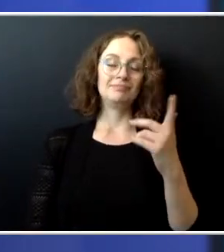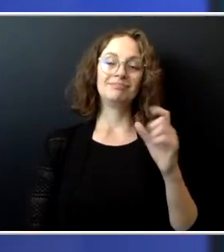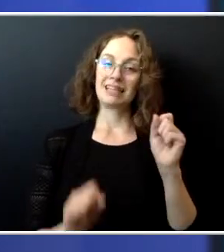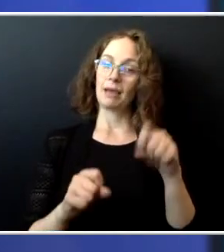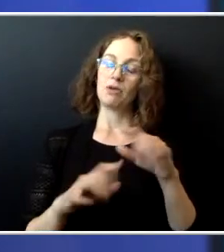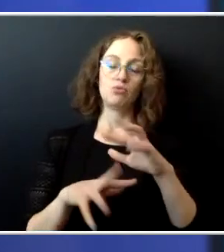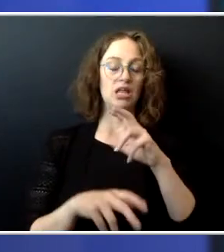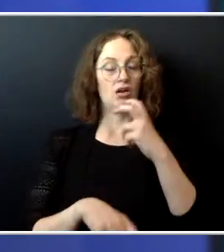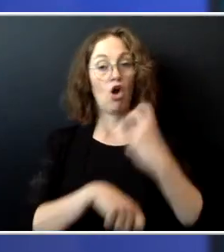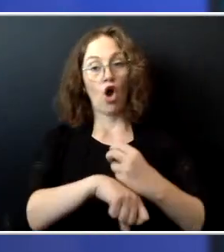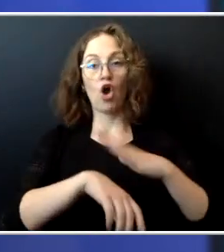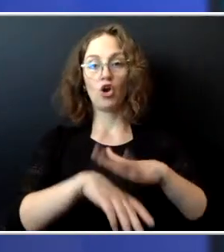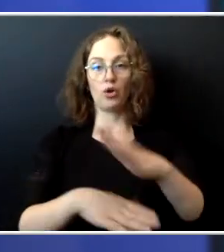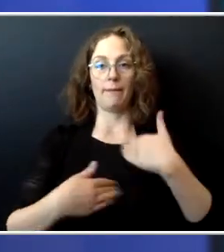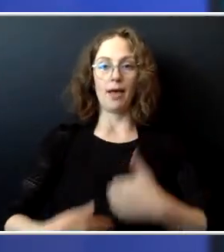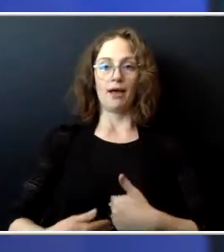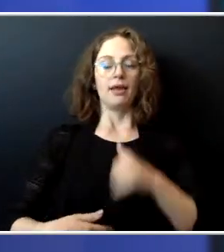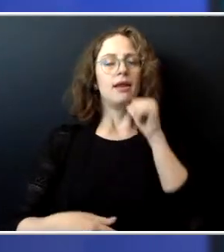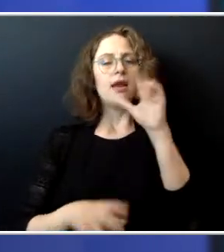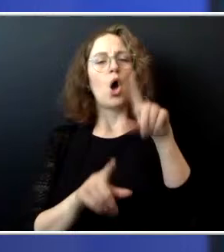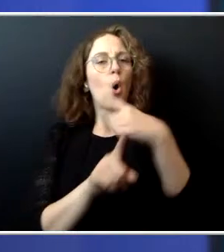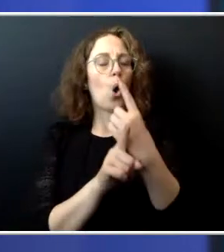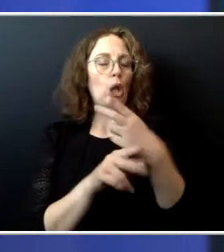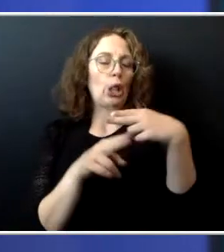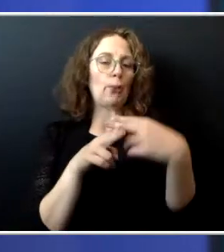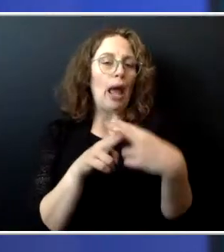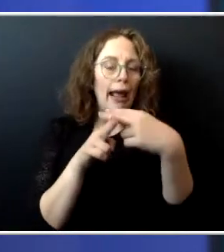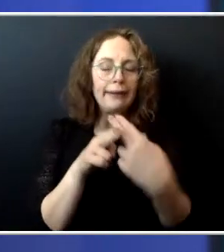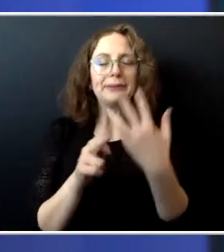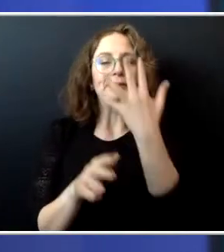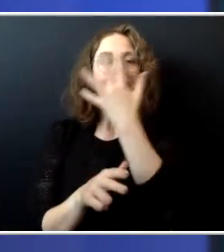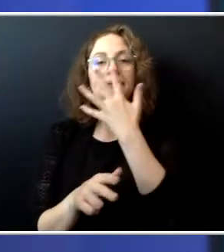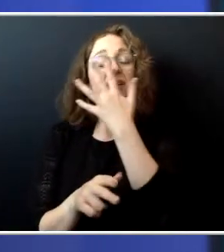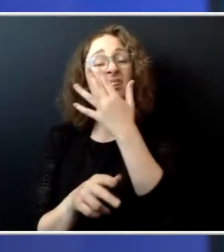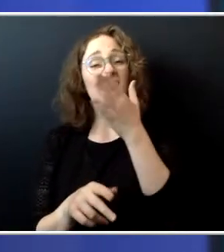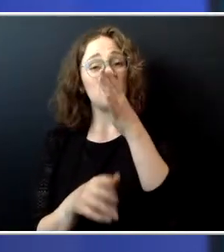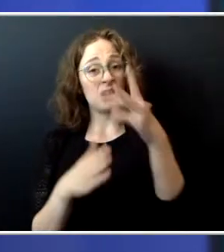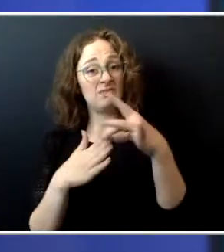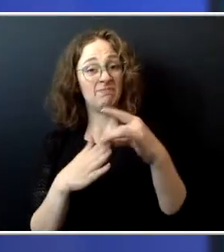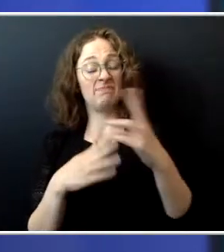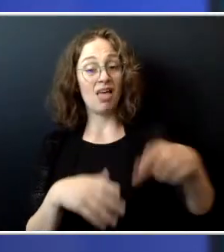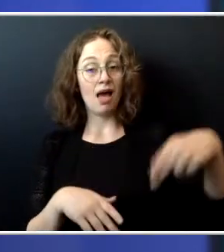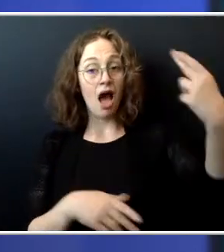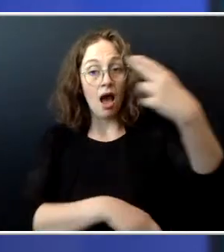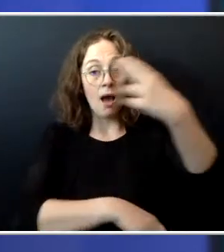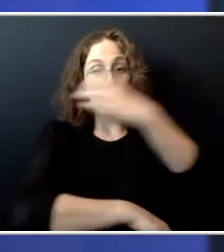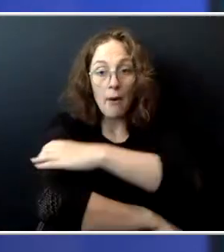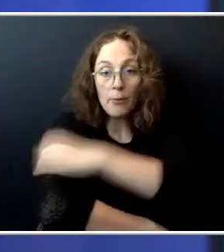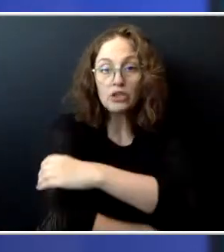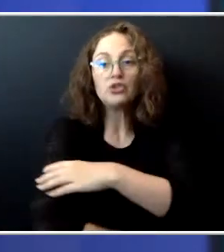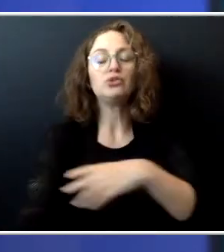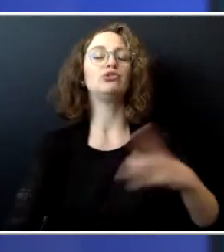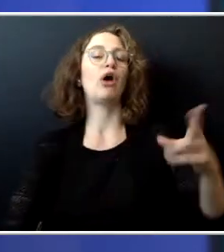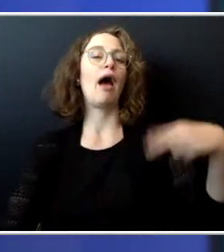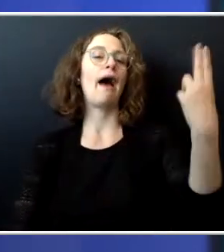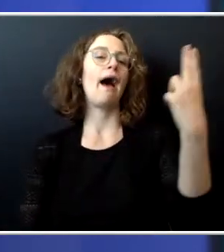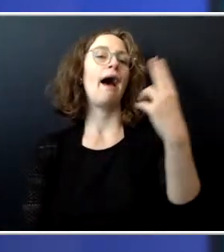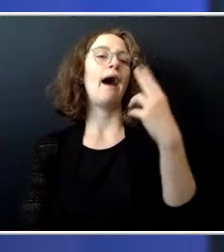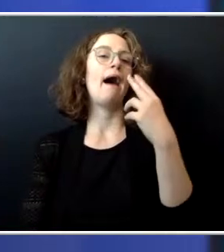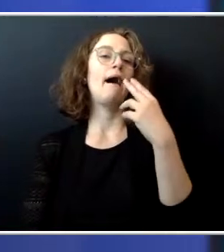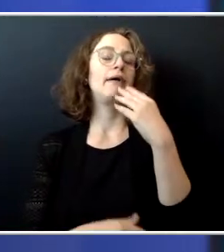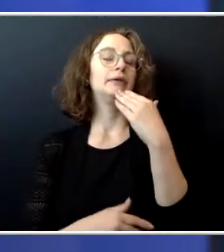just the appearance, it makes your blood pressure goes high, makes your blood sugar goes really high, it make people prone